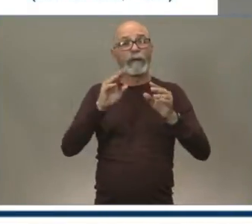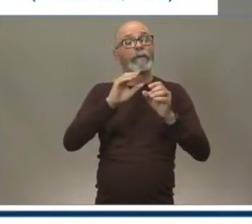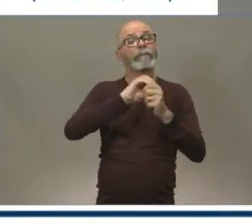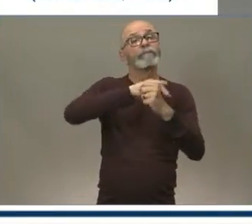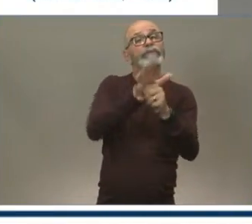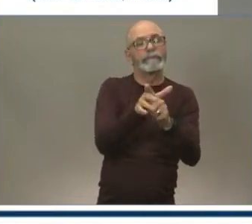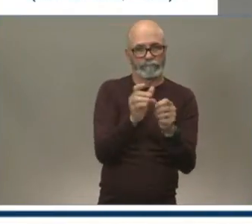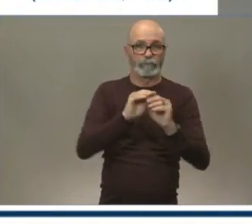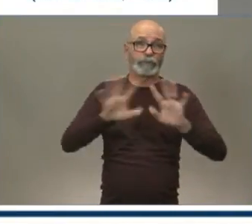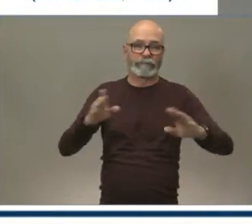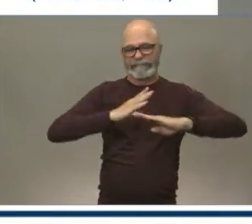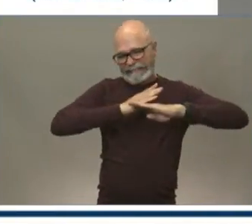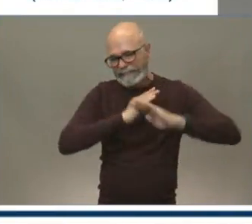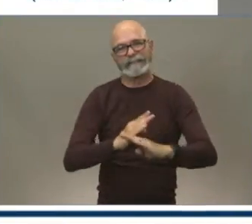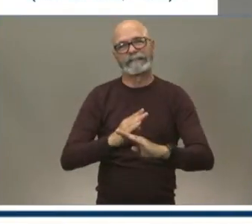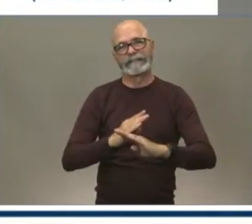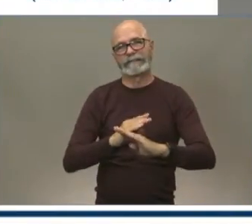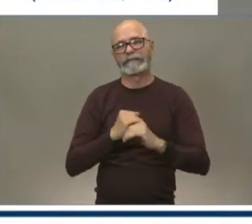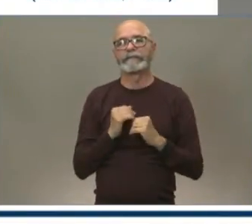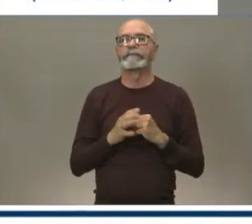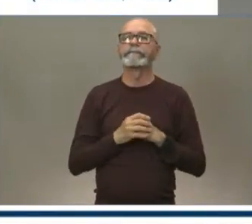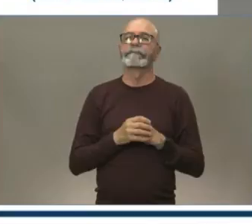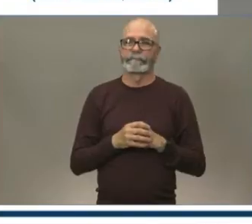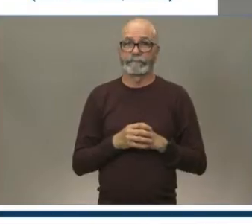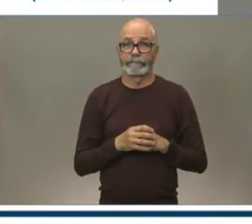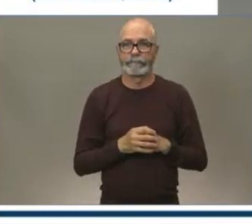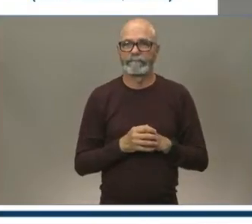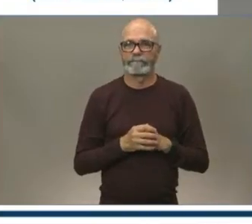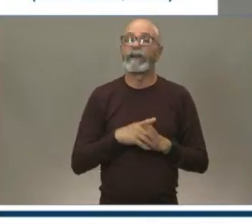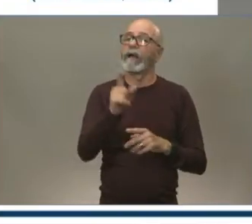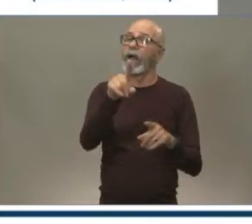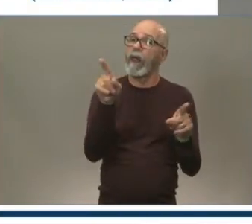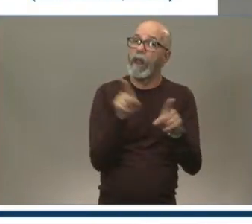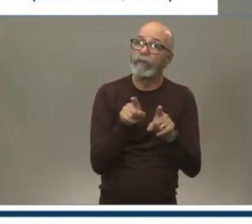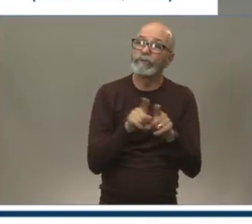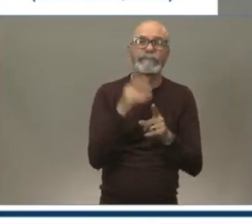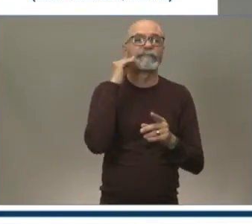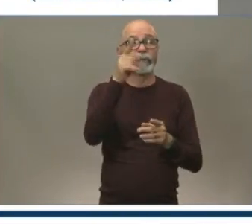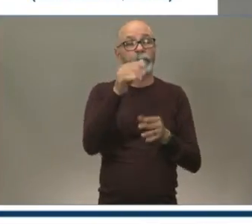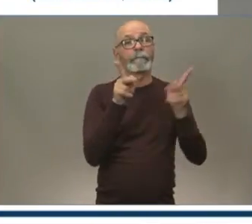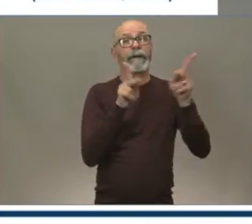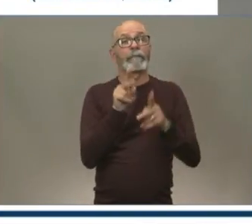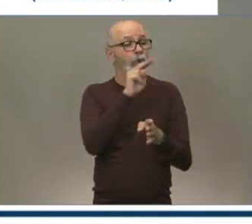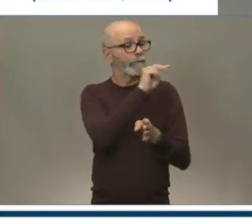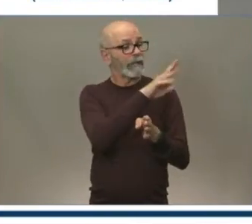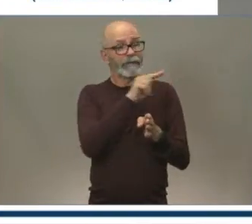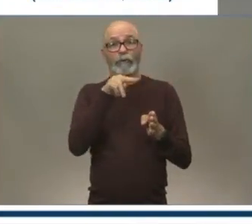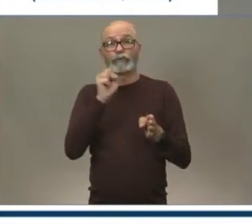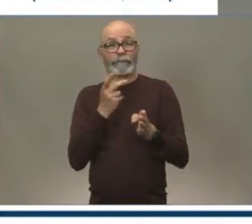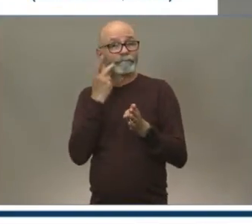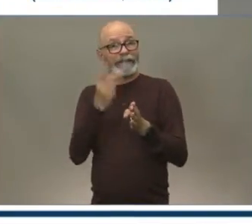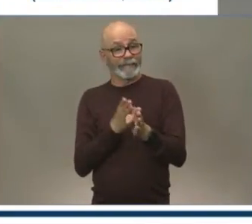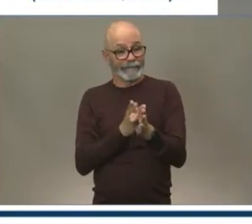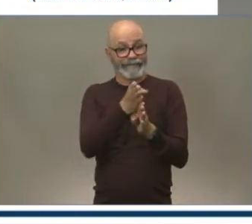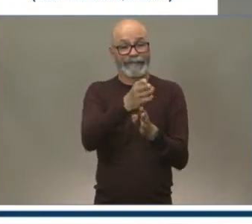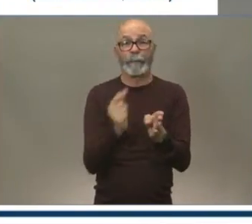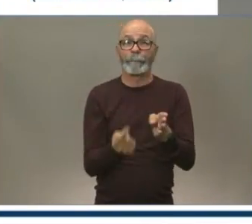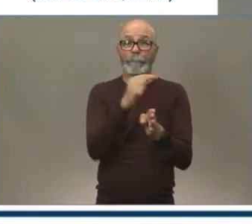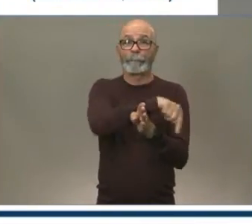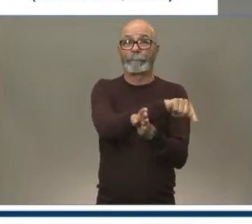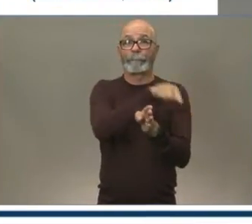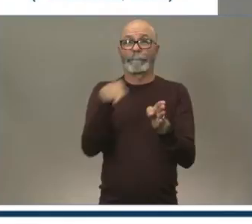I also need to clarify a few points related to the border measures that we introduced on